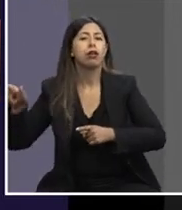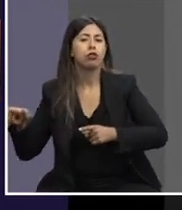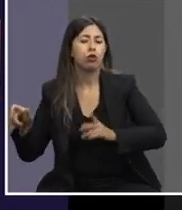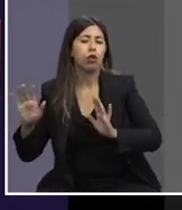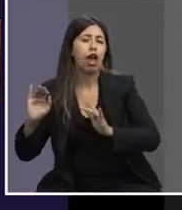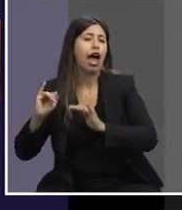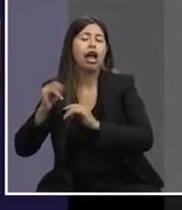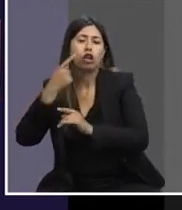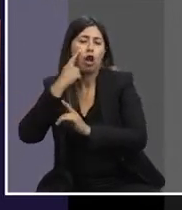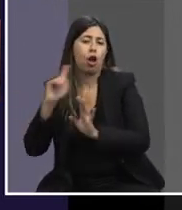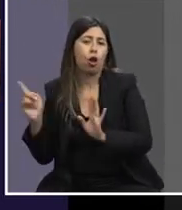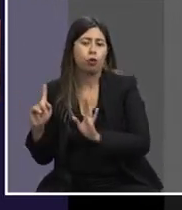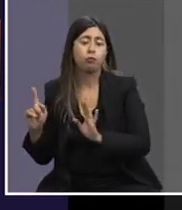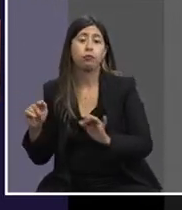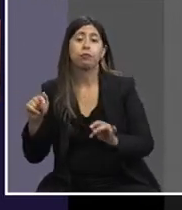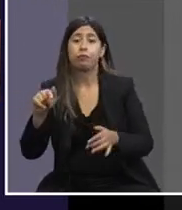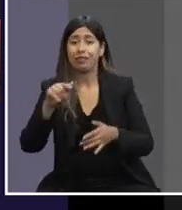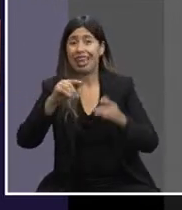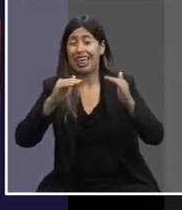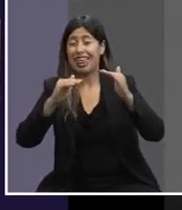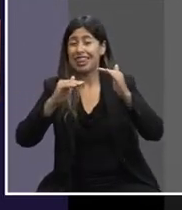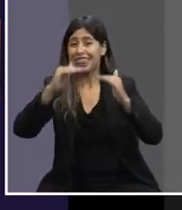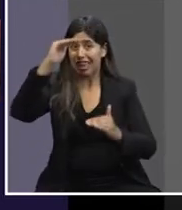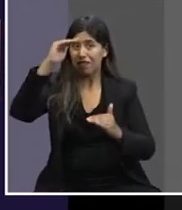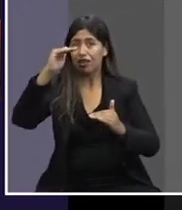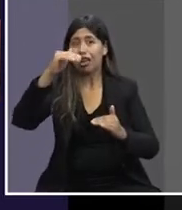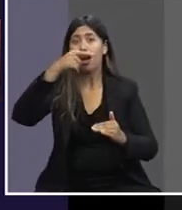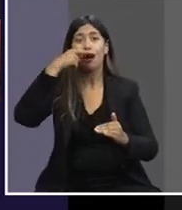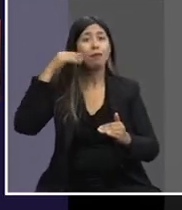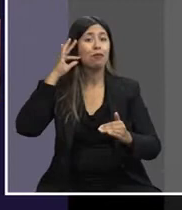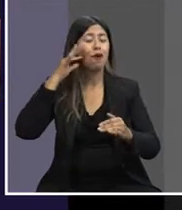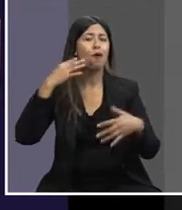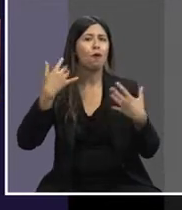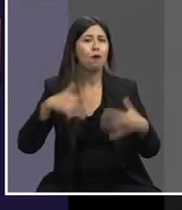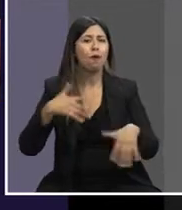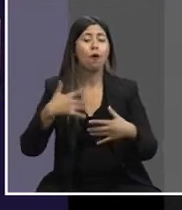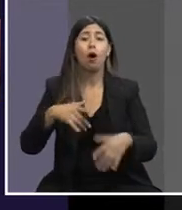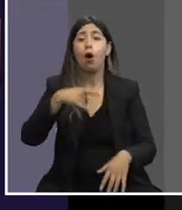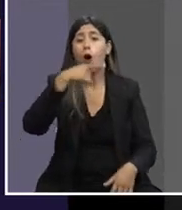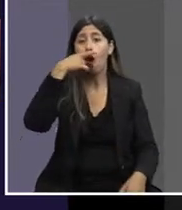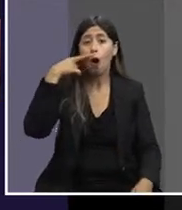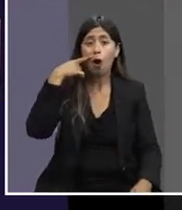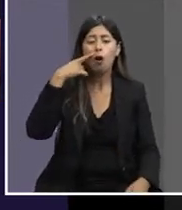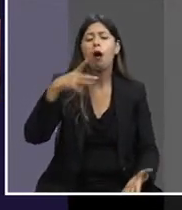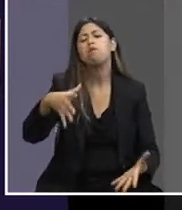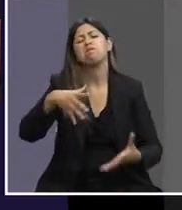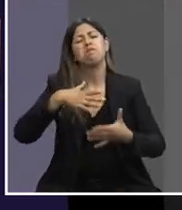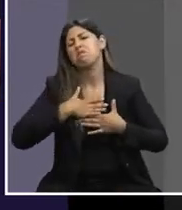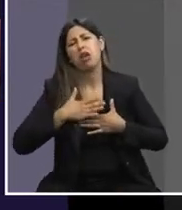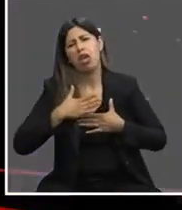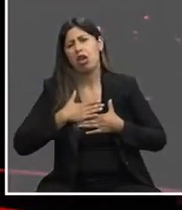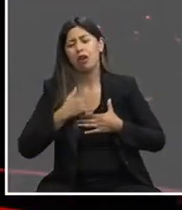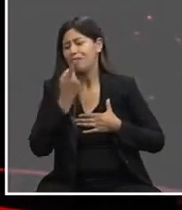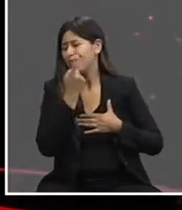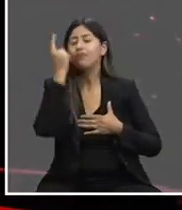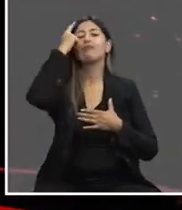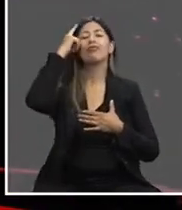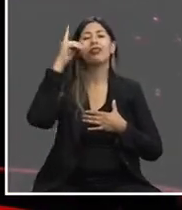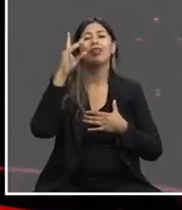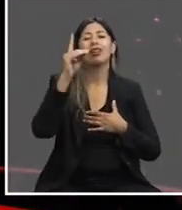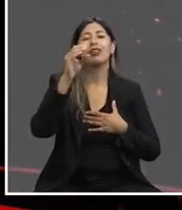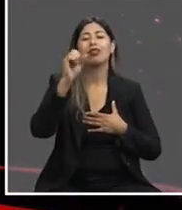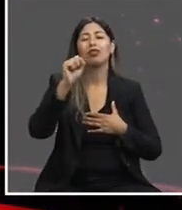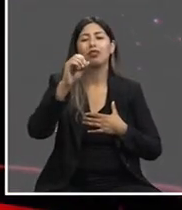dopamine, women mostly chose to share it and their striatum gave them dopamine too. Altruism therefore